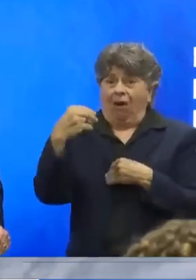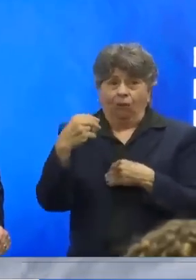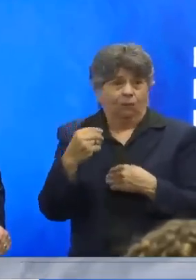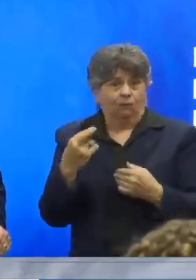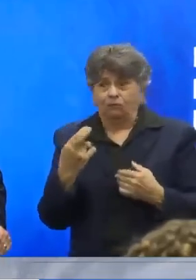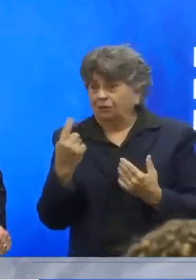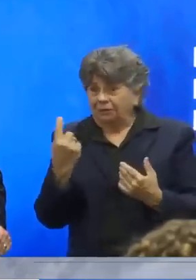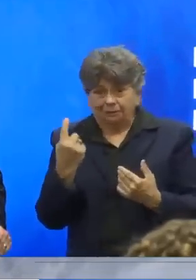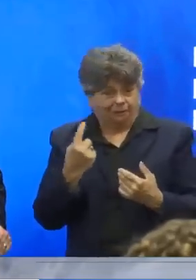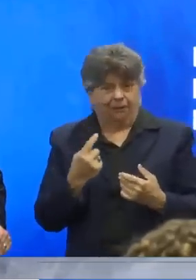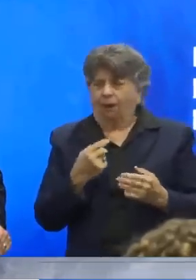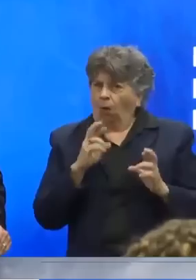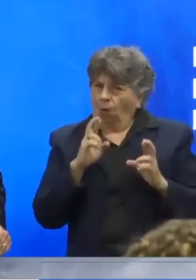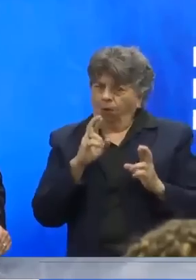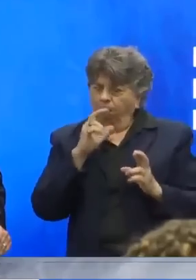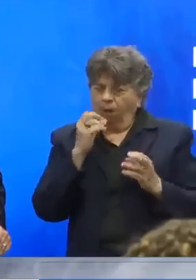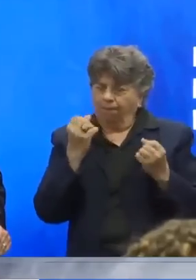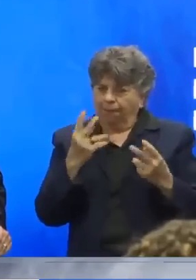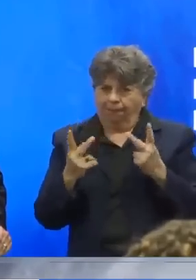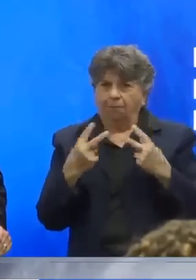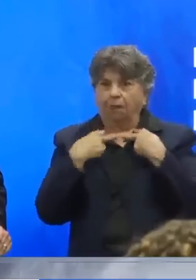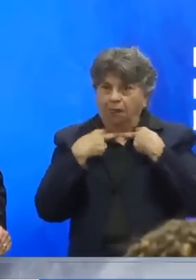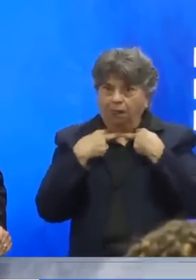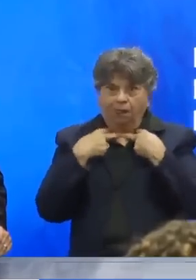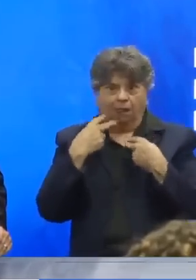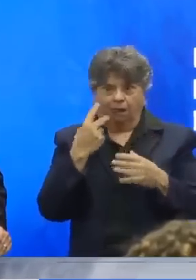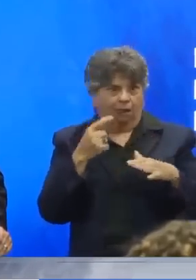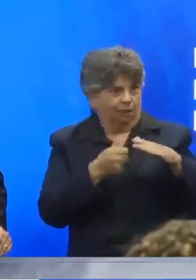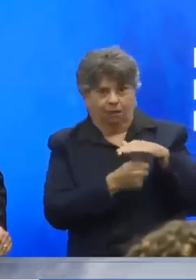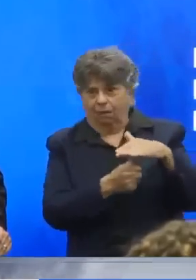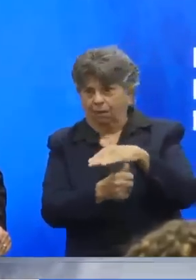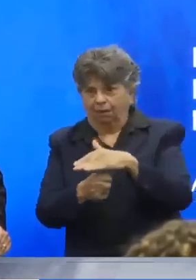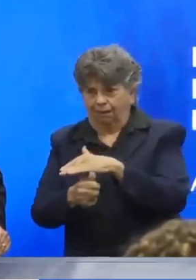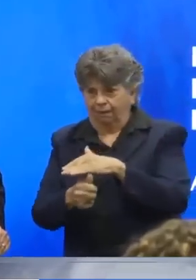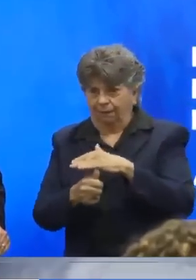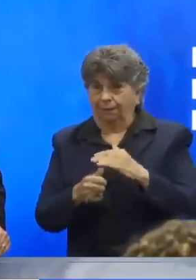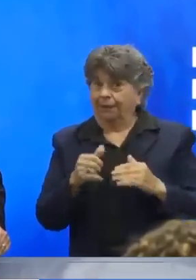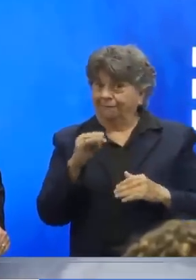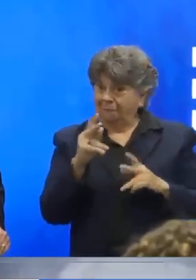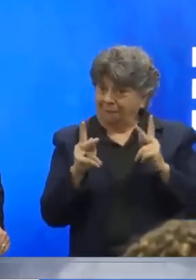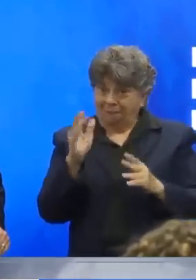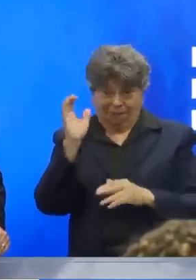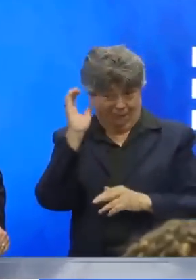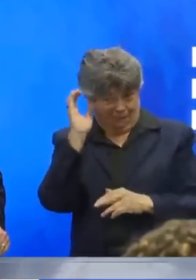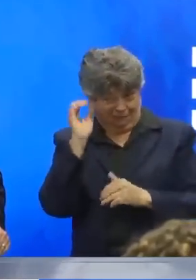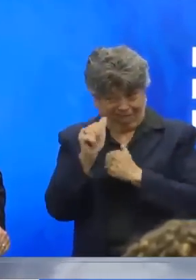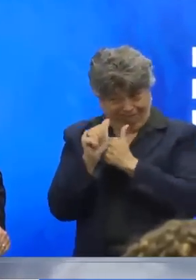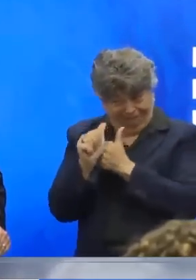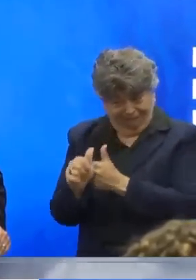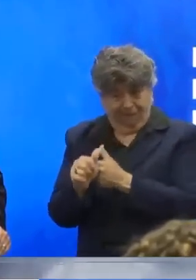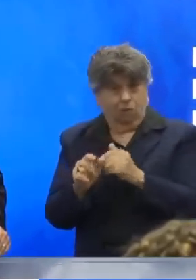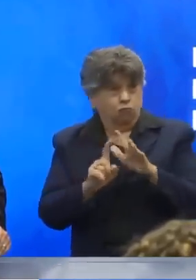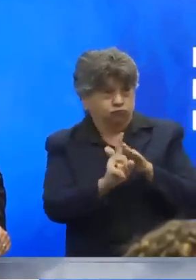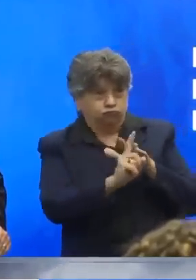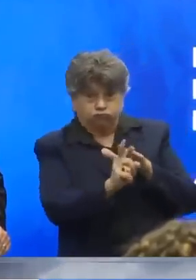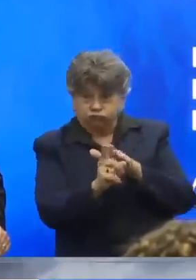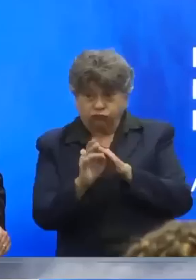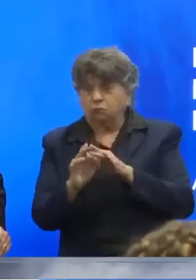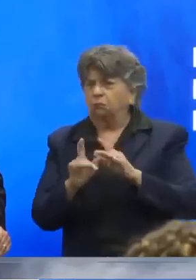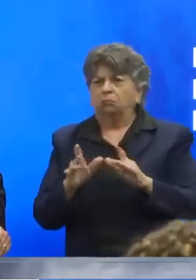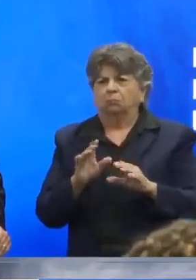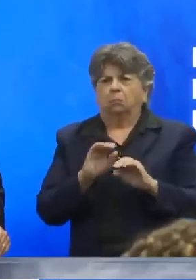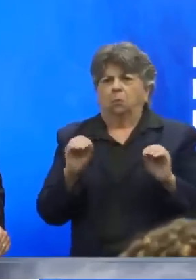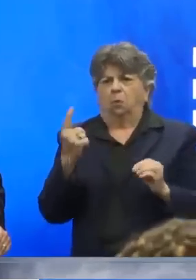Hopefully they heed the warnings and they don't end up in harm's way, but we're going to have people ready to be able to